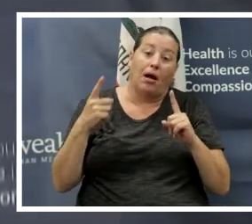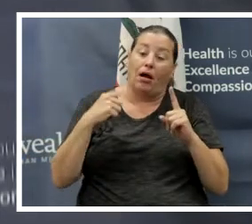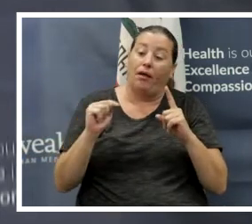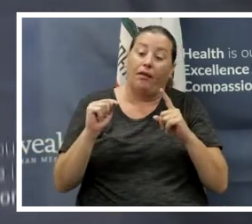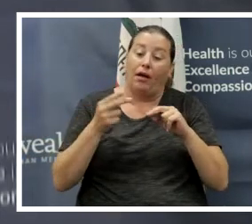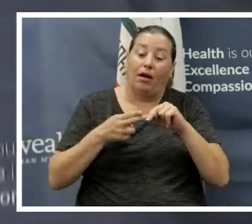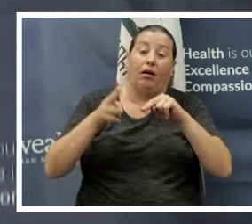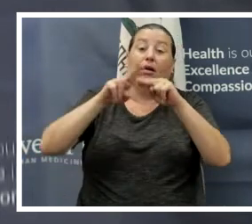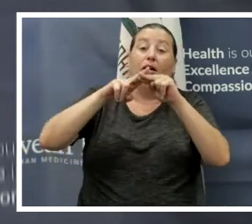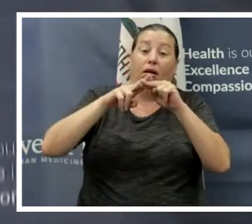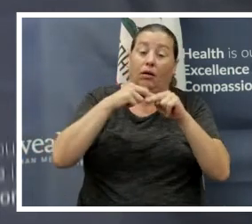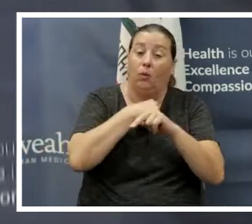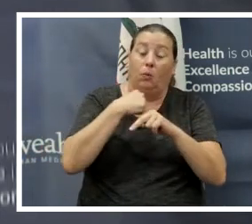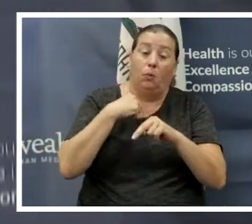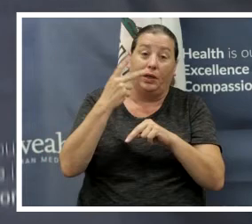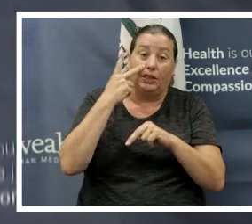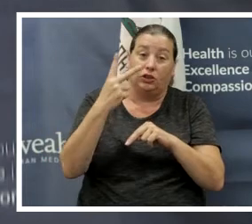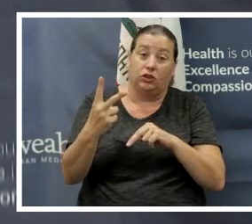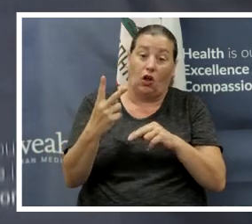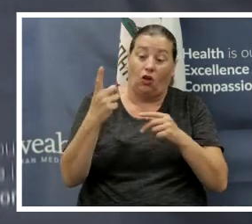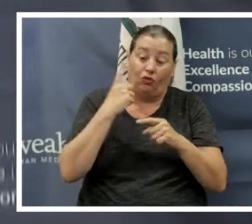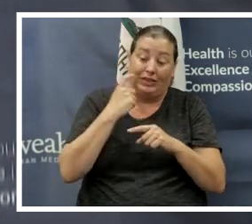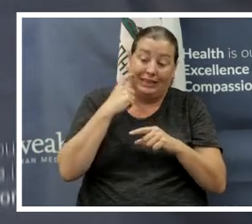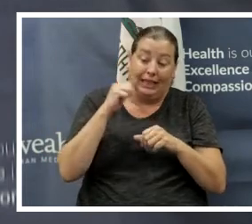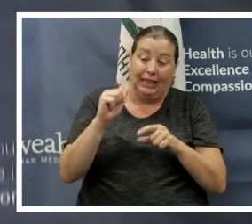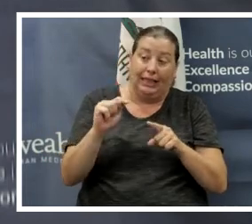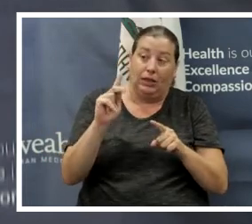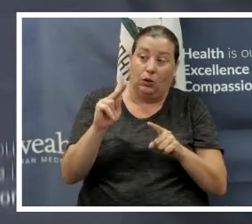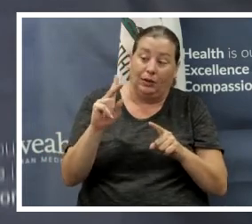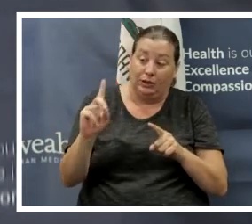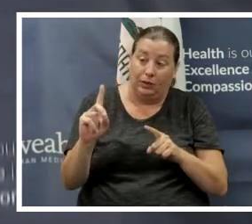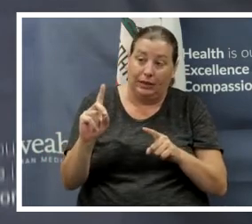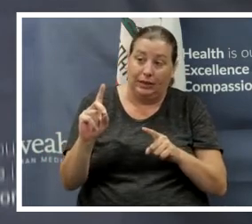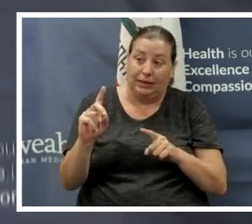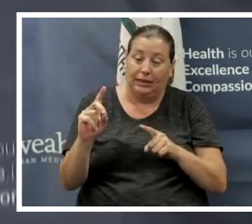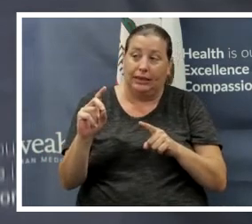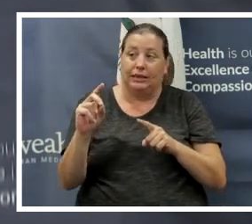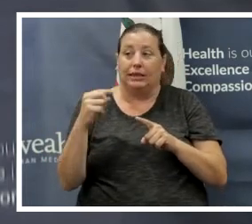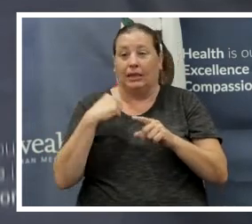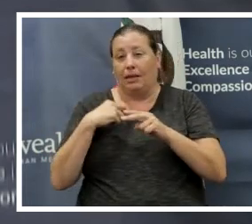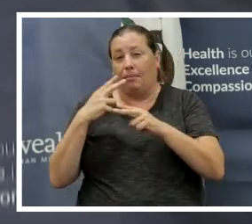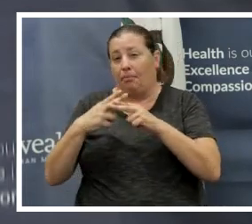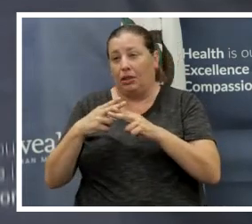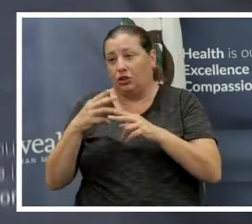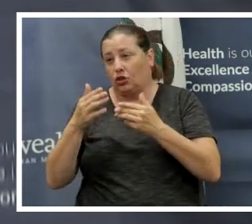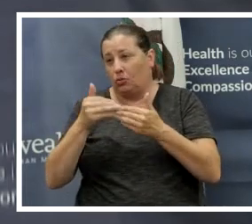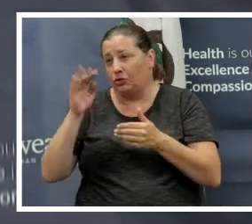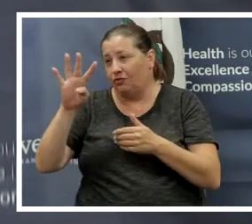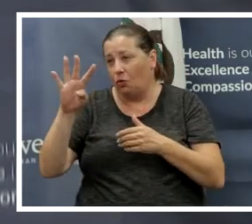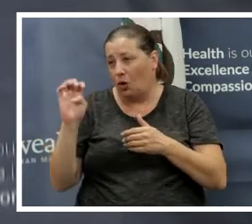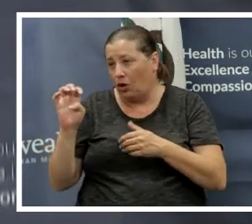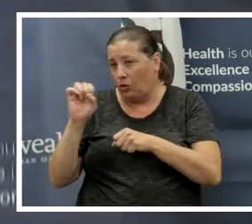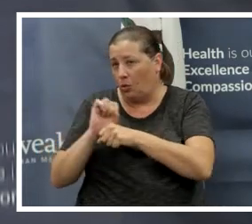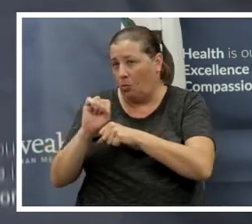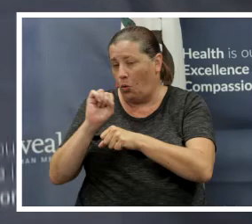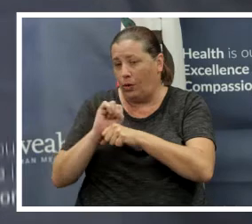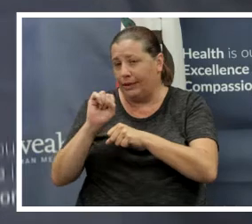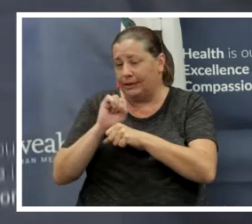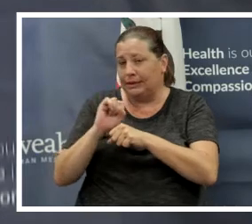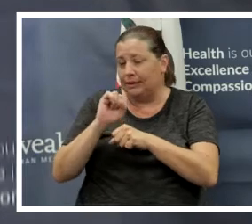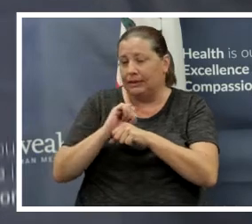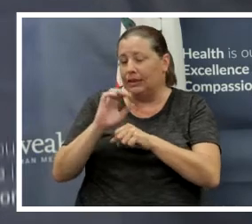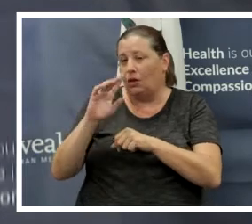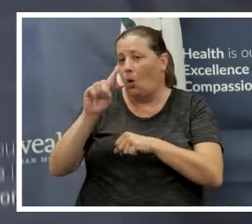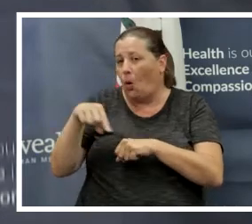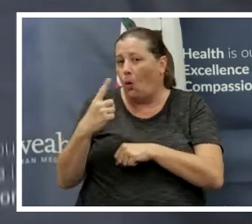we saw recently at Kaweah Delta, I mentioned almost 400 employees that had been out,